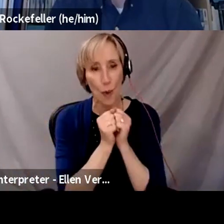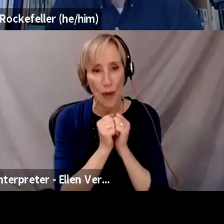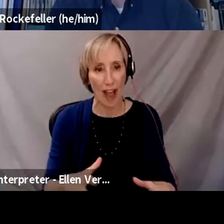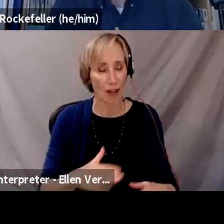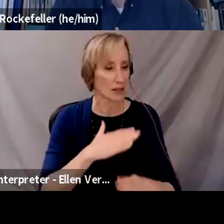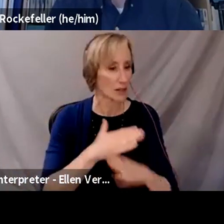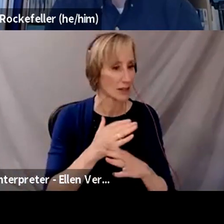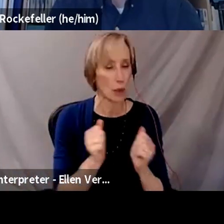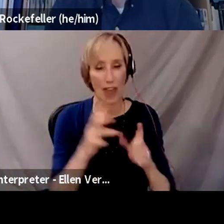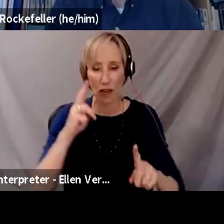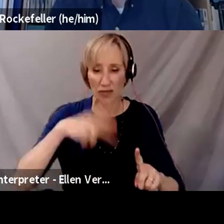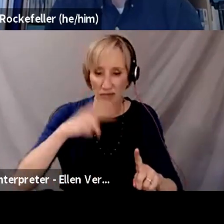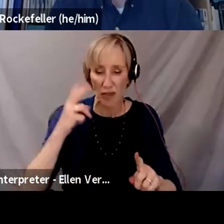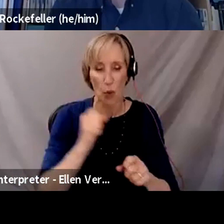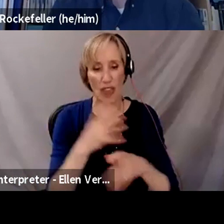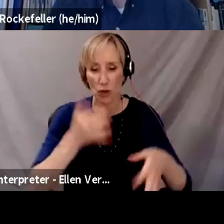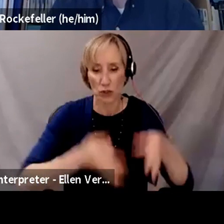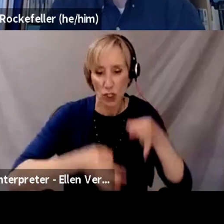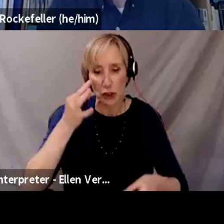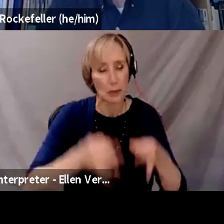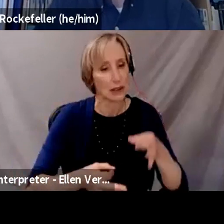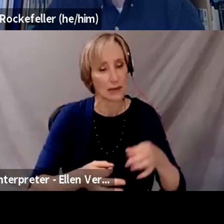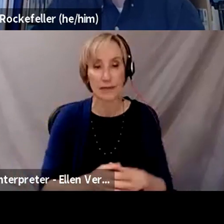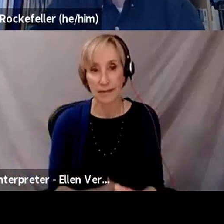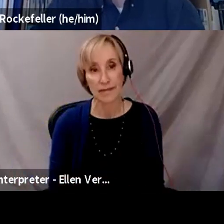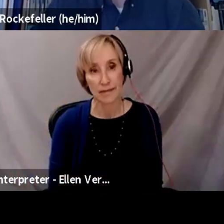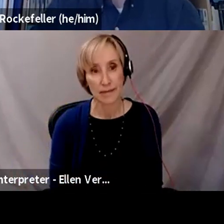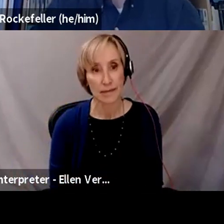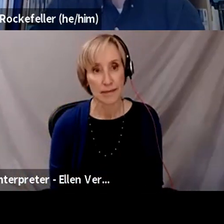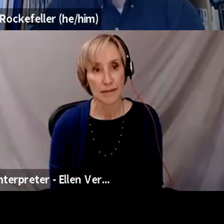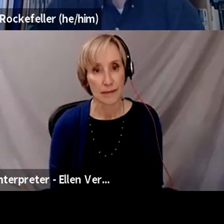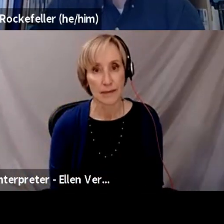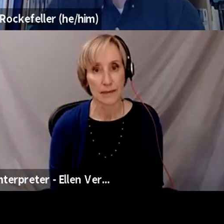or barriers. So I think that's a good question that I'm still going to be thinking on.